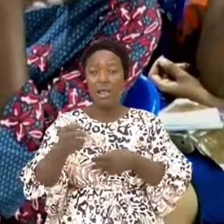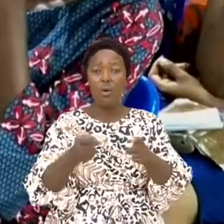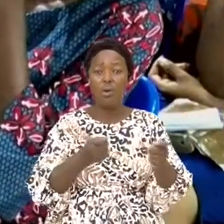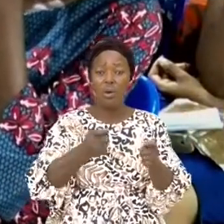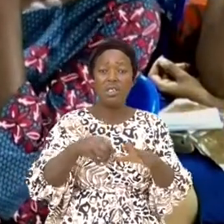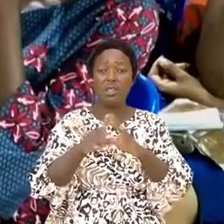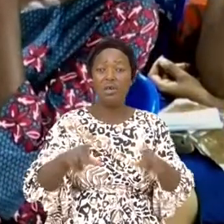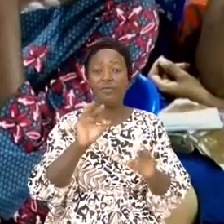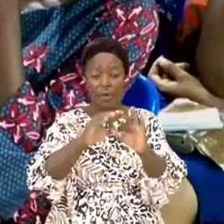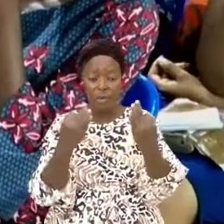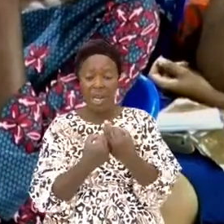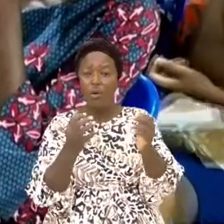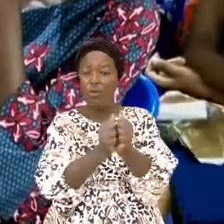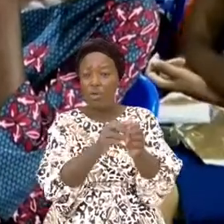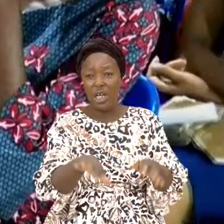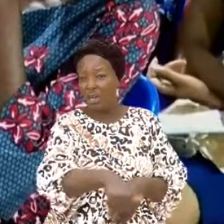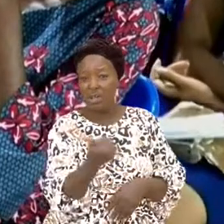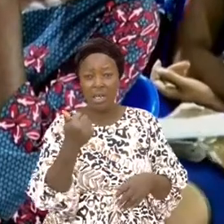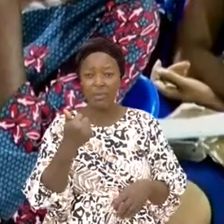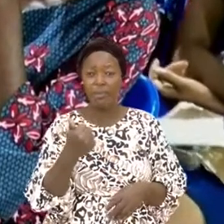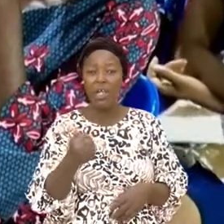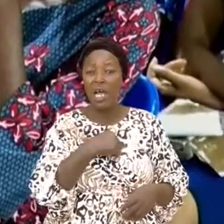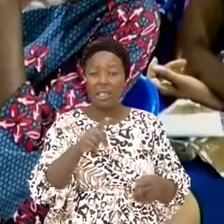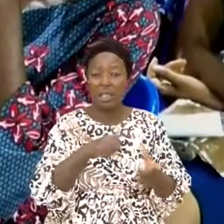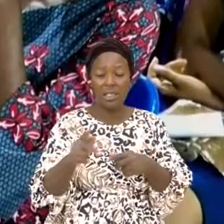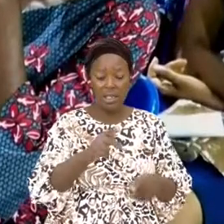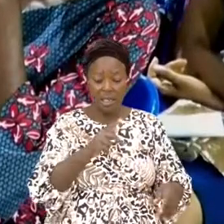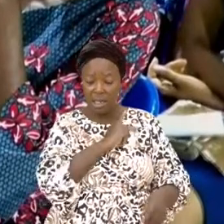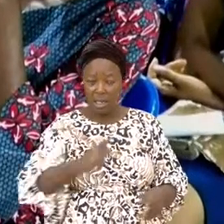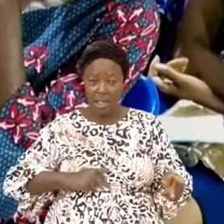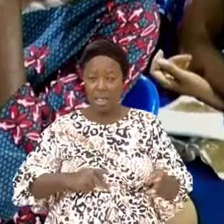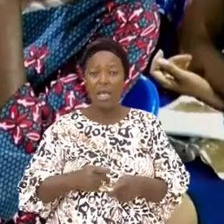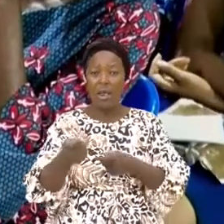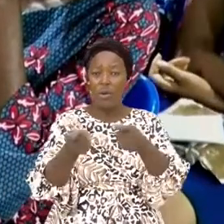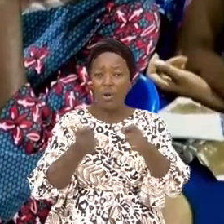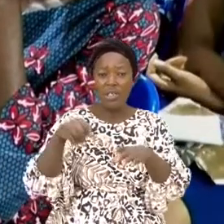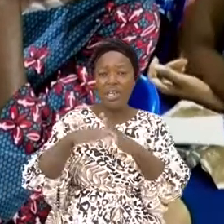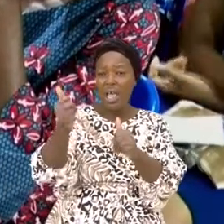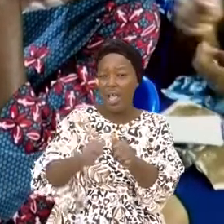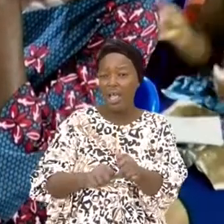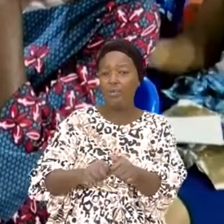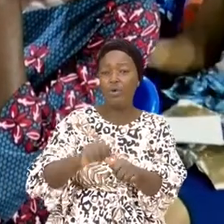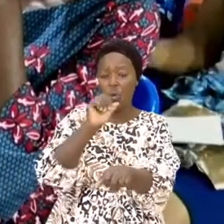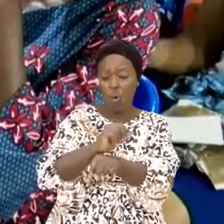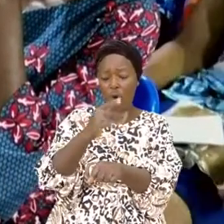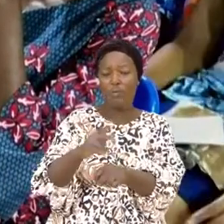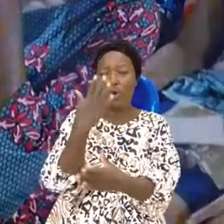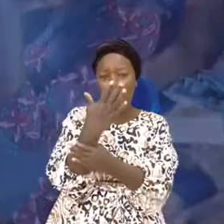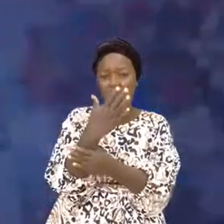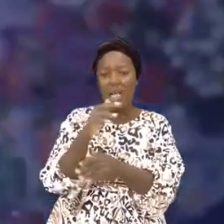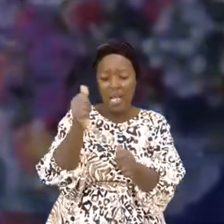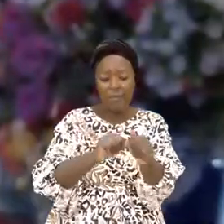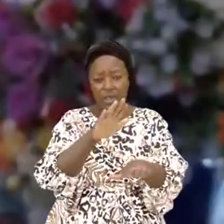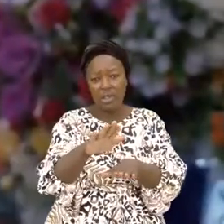family without a rival, and the king reigns in every work of your hand, every step